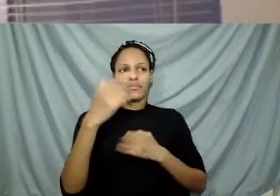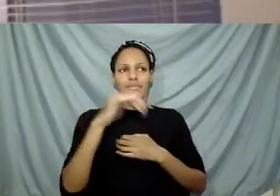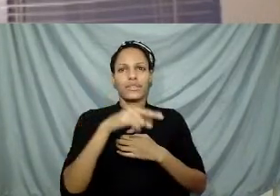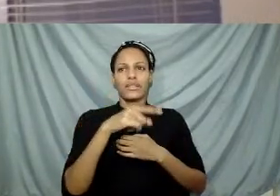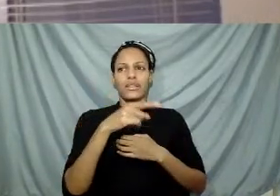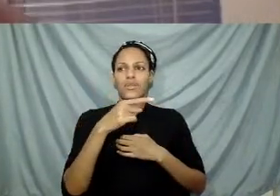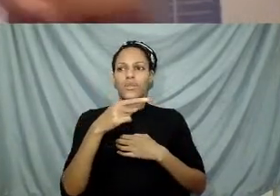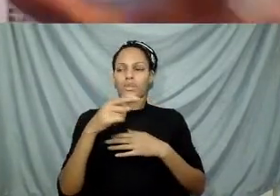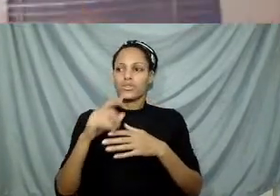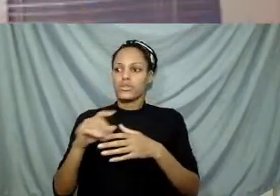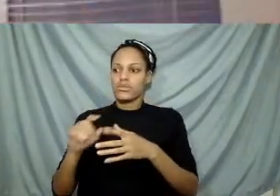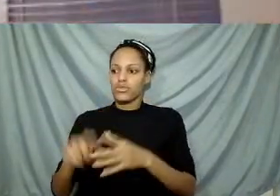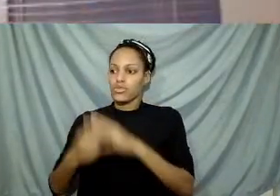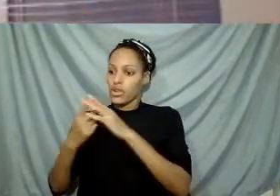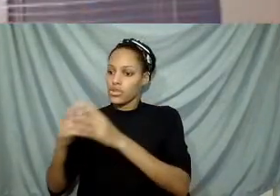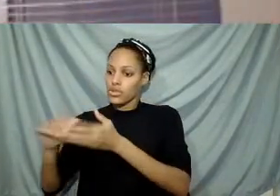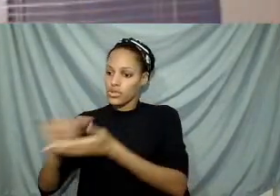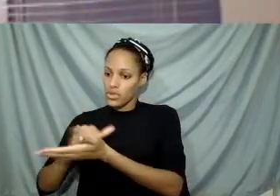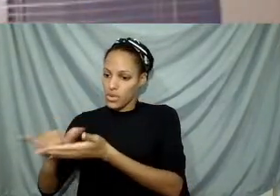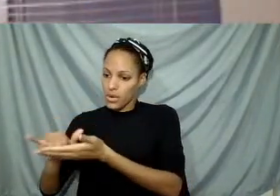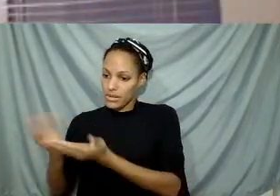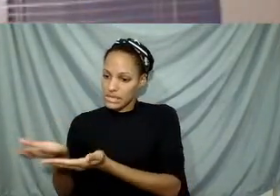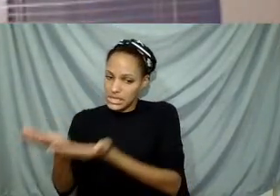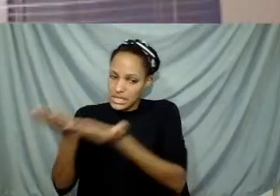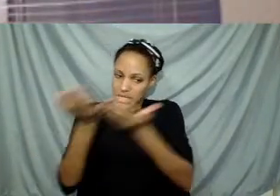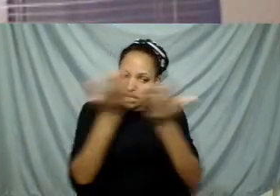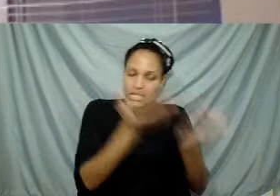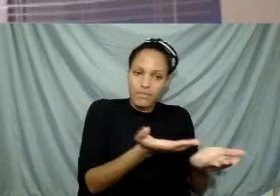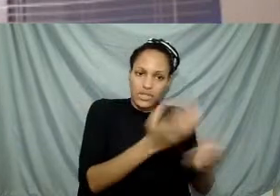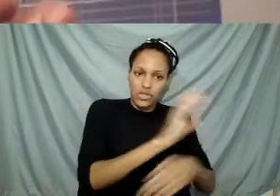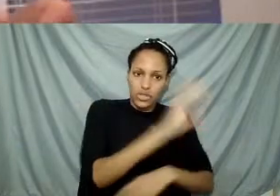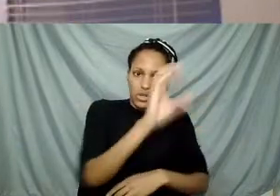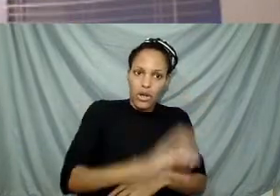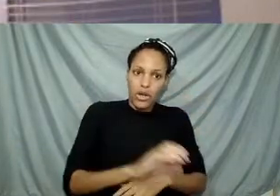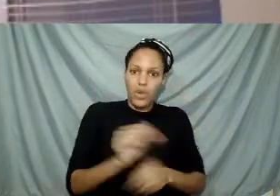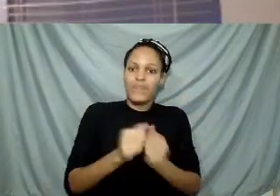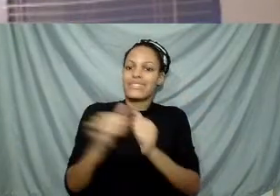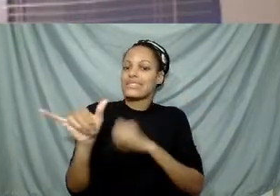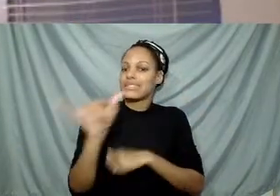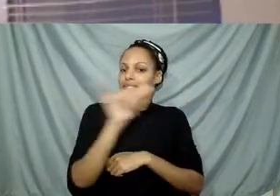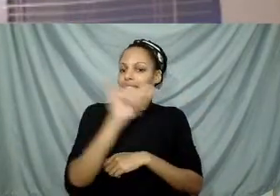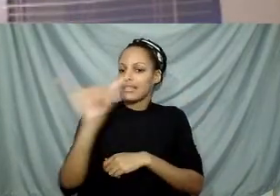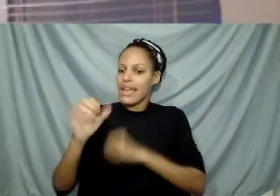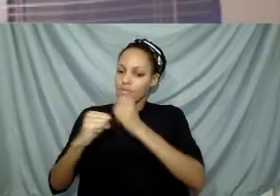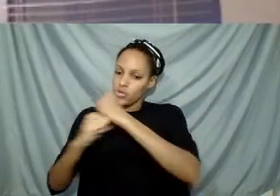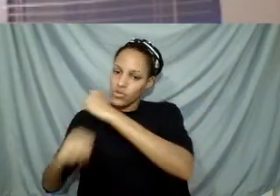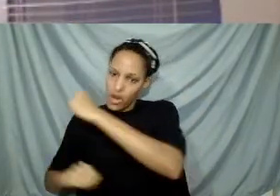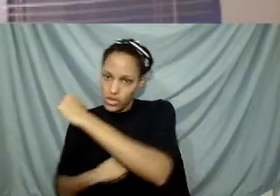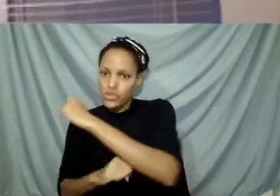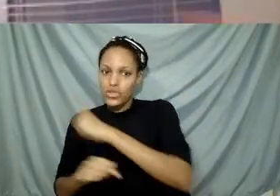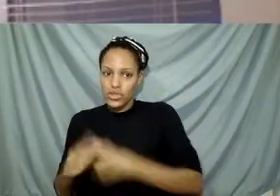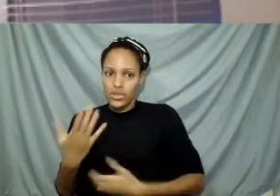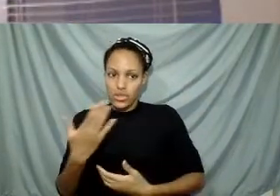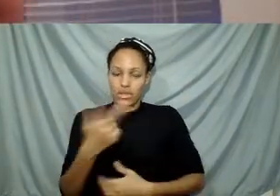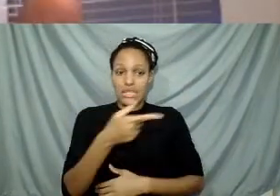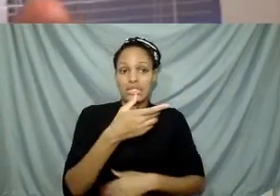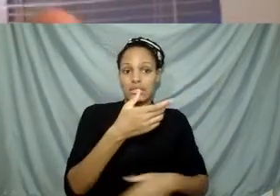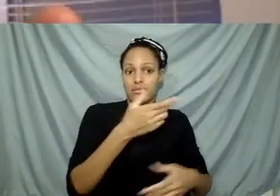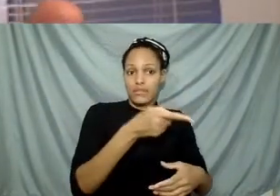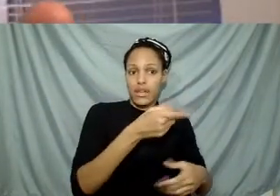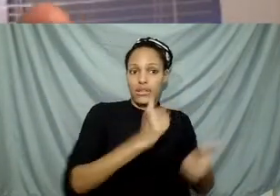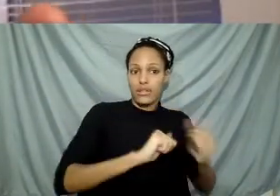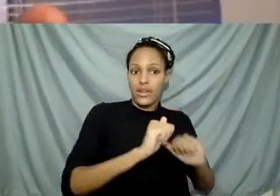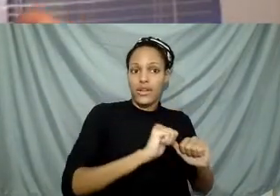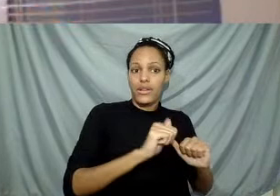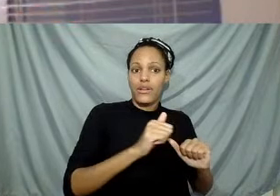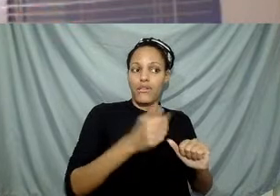New York and bring it to Chicago within that infrastructure, because Joseph Holmes Chicago Dance Theater had also been hit by